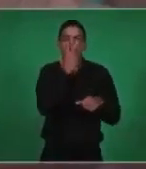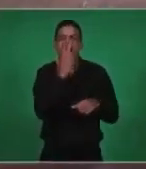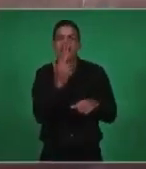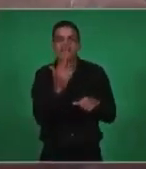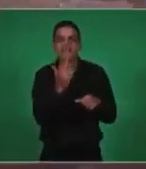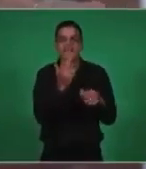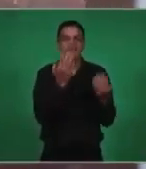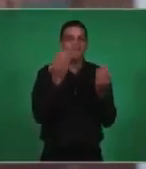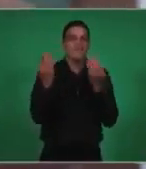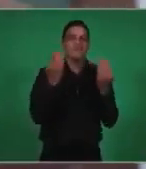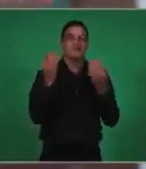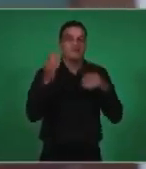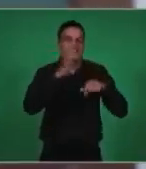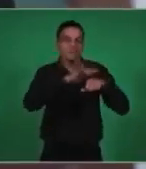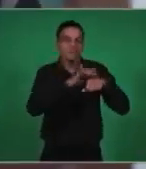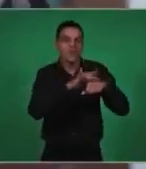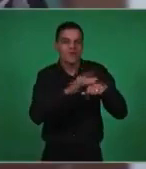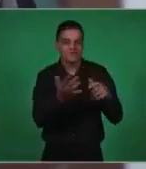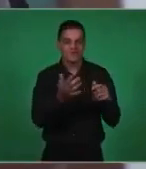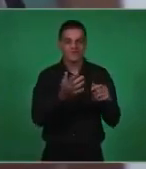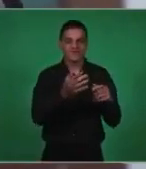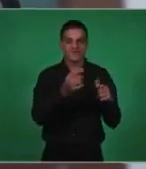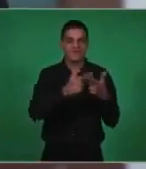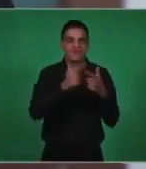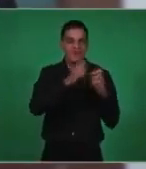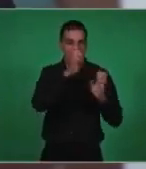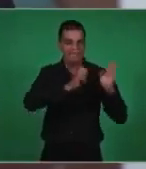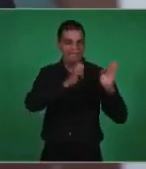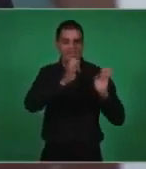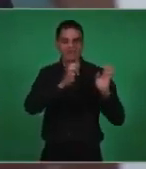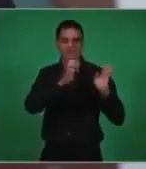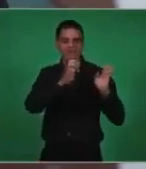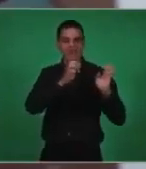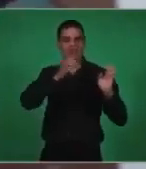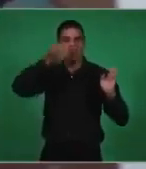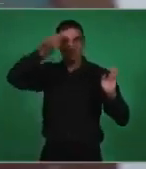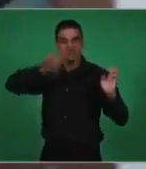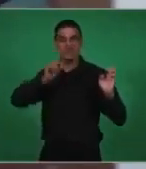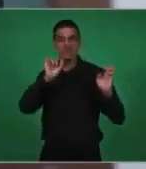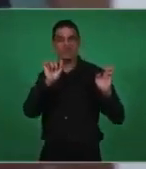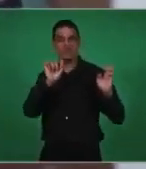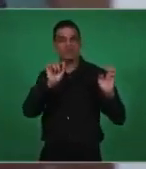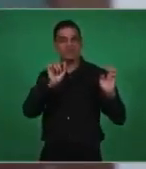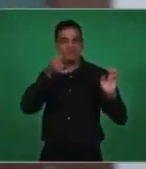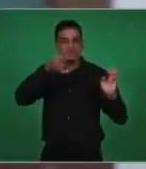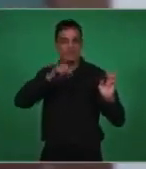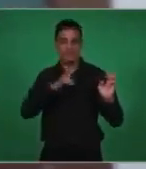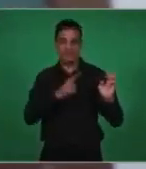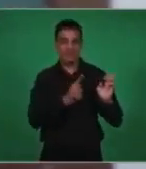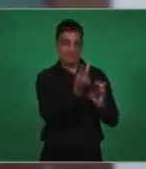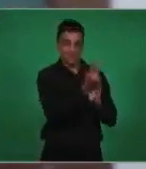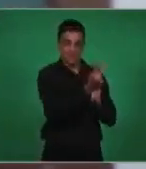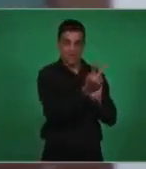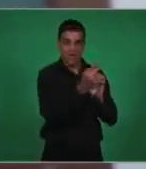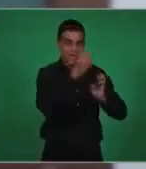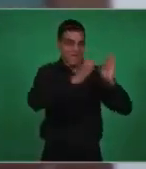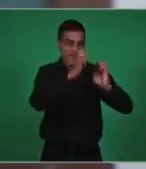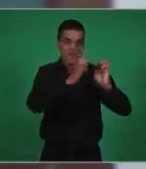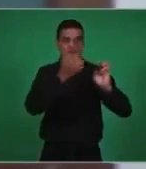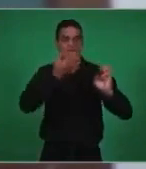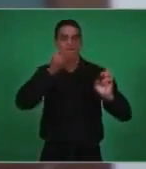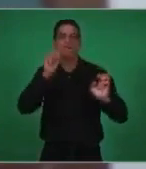fact, if you have a problem with someone else, the pastor, there is an orientation from the presbyterians